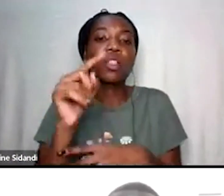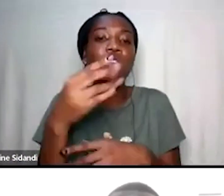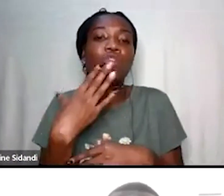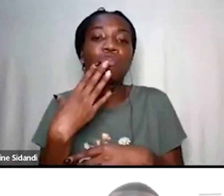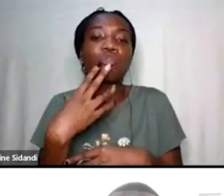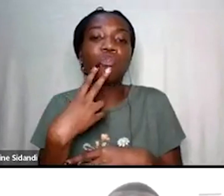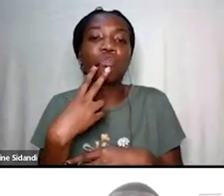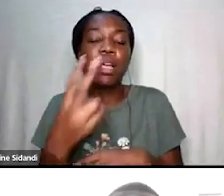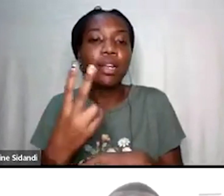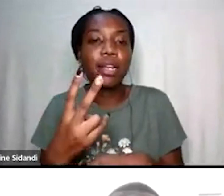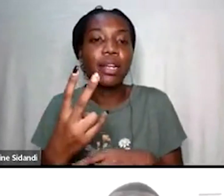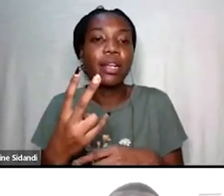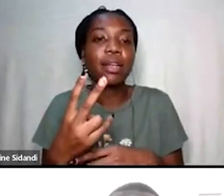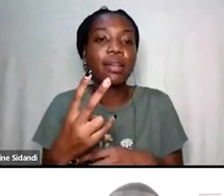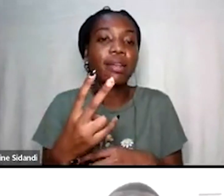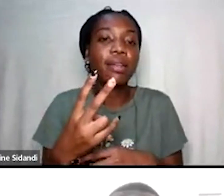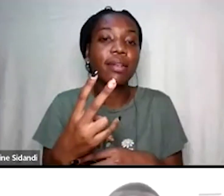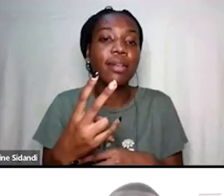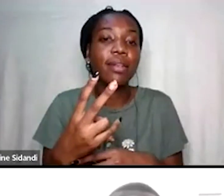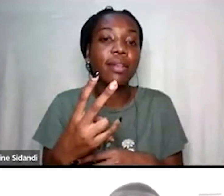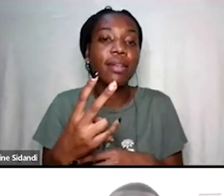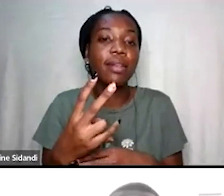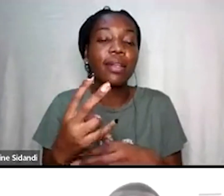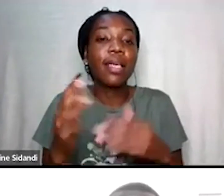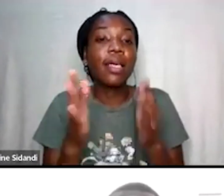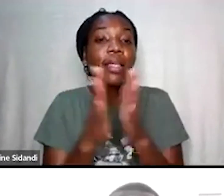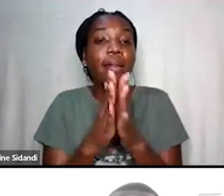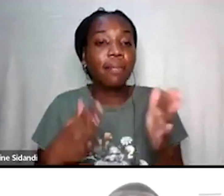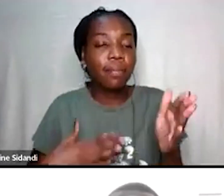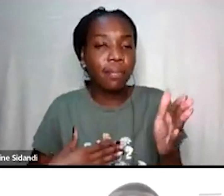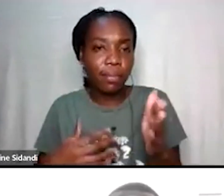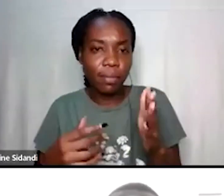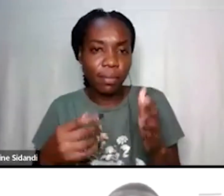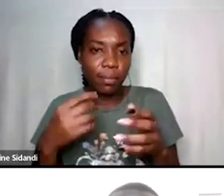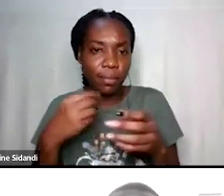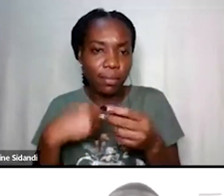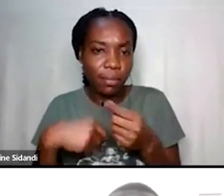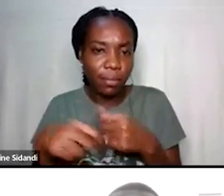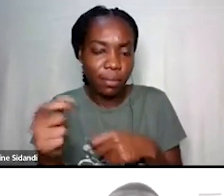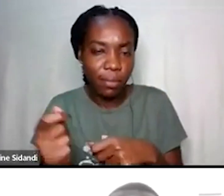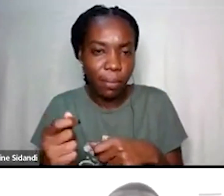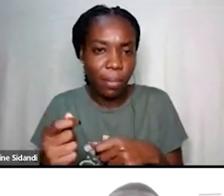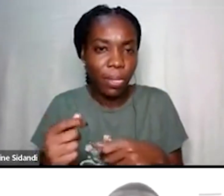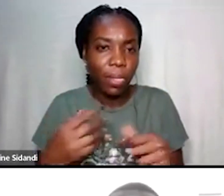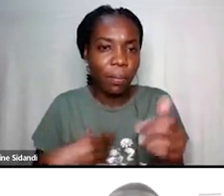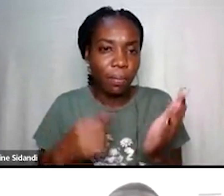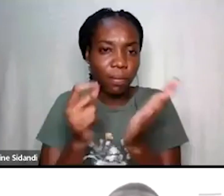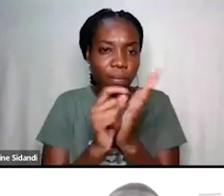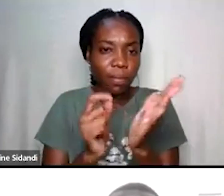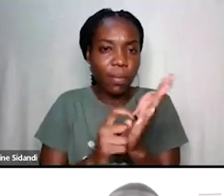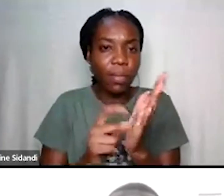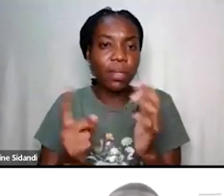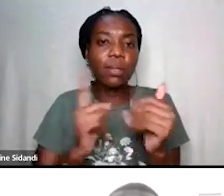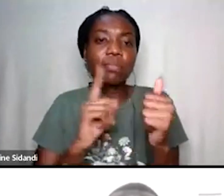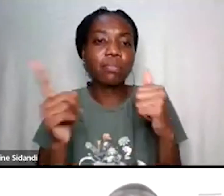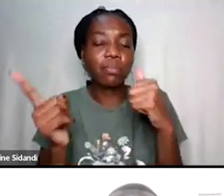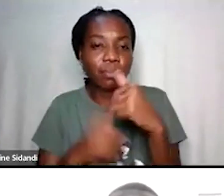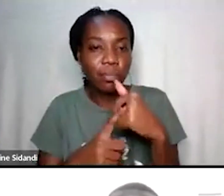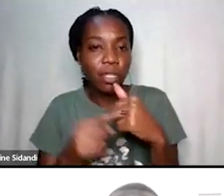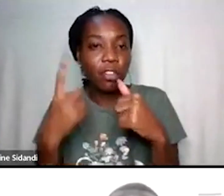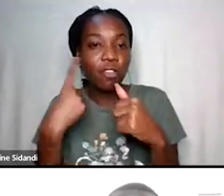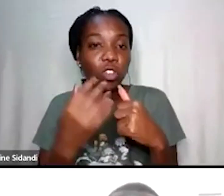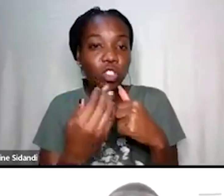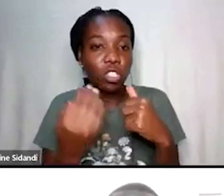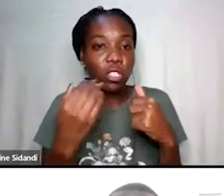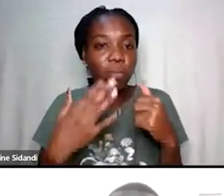side, when I sell at 1,200 shillings, I dedicate 600 shillings to children that I help